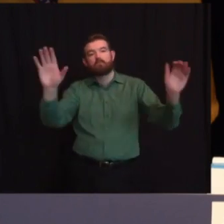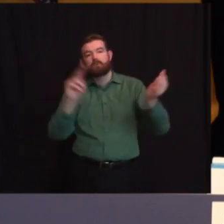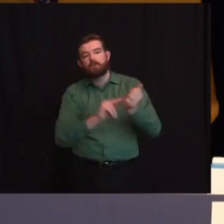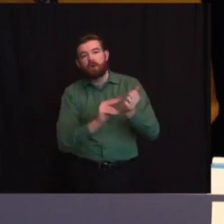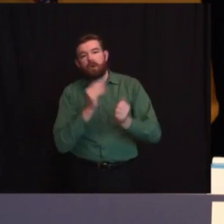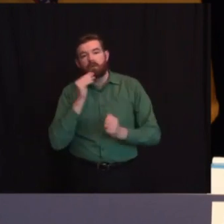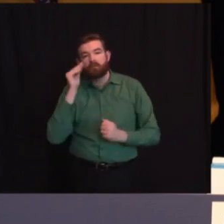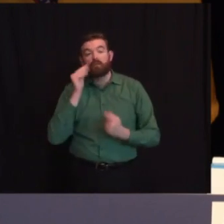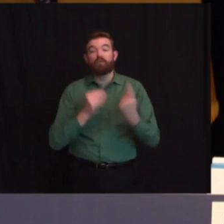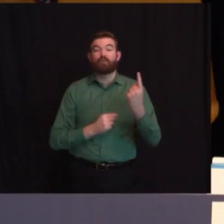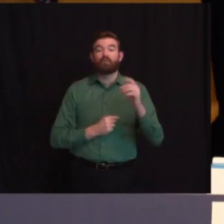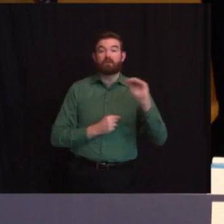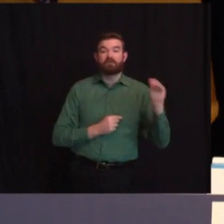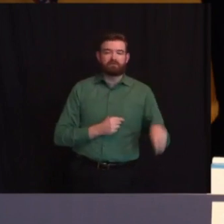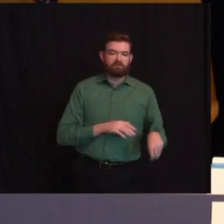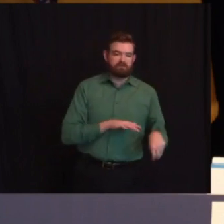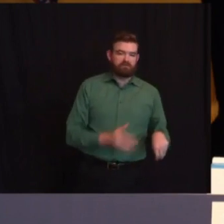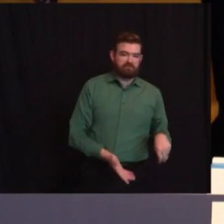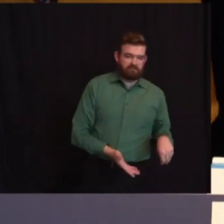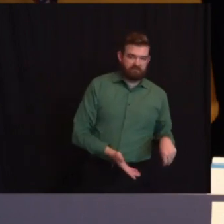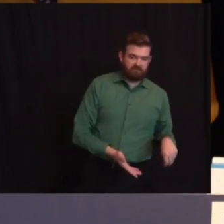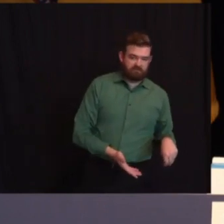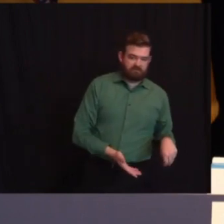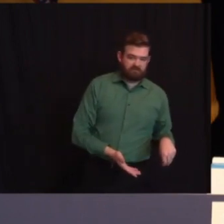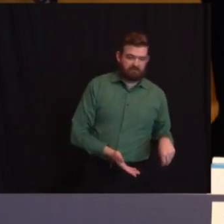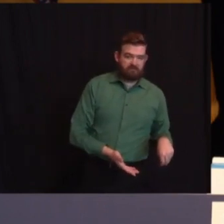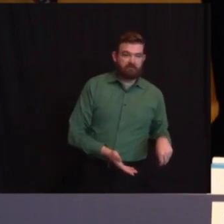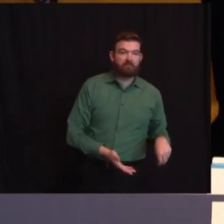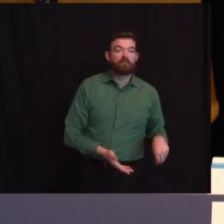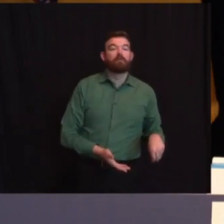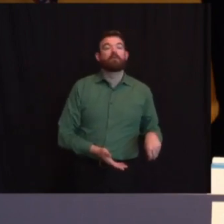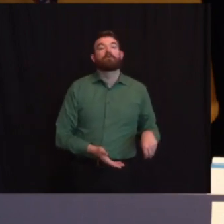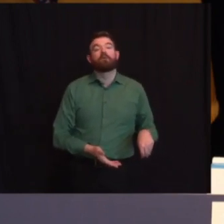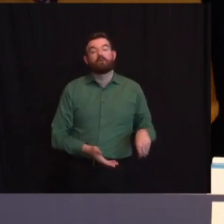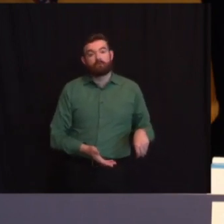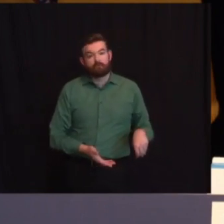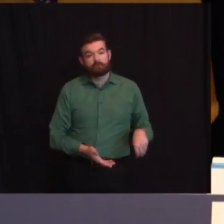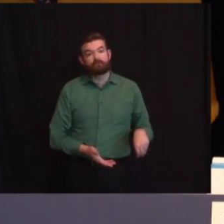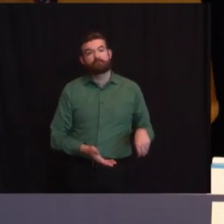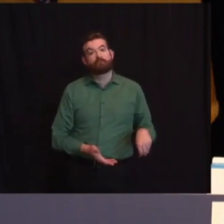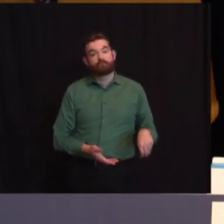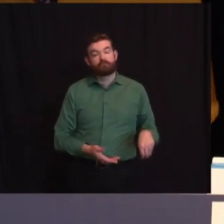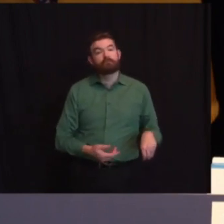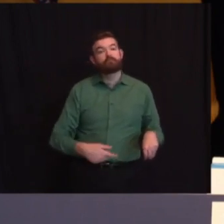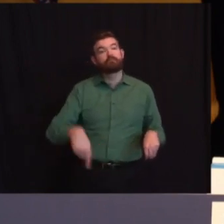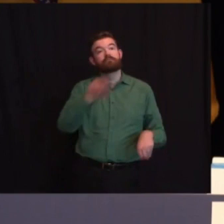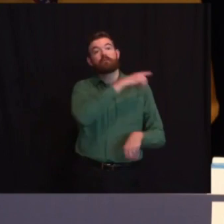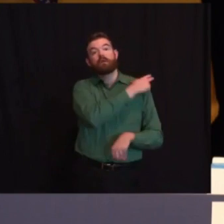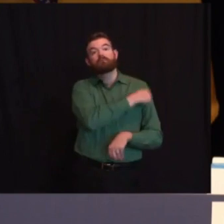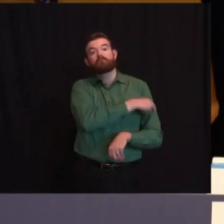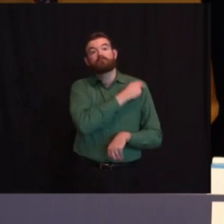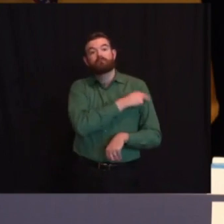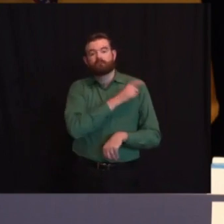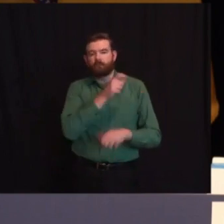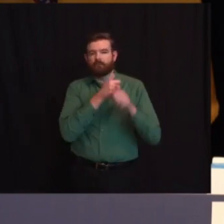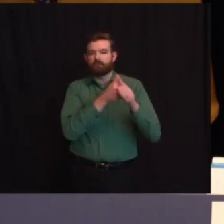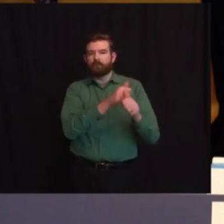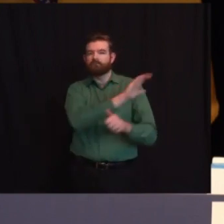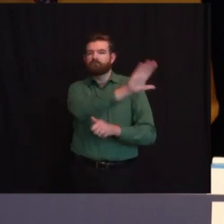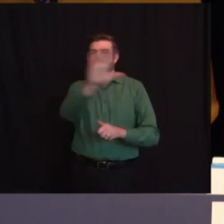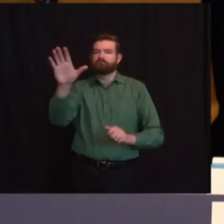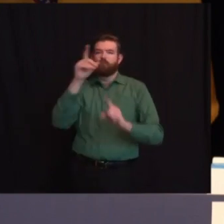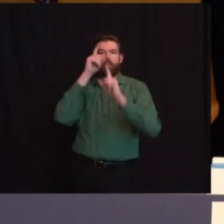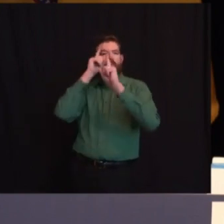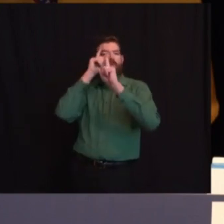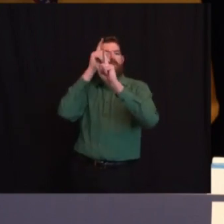expired. Through all of this, our hospitals remain true to their mission to safely care